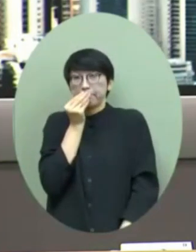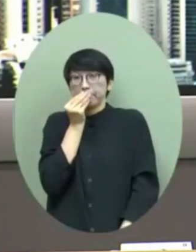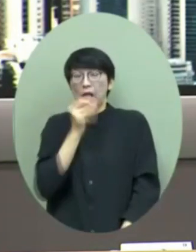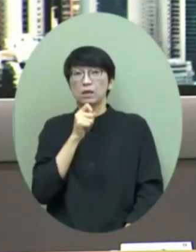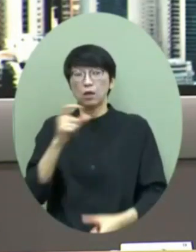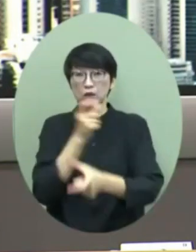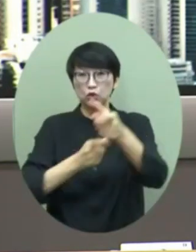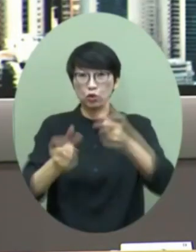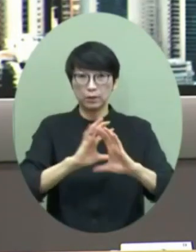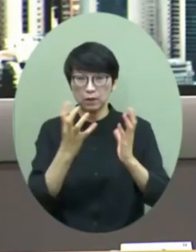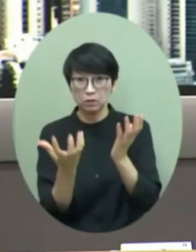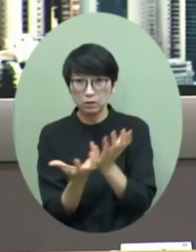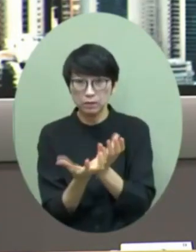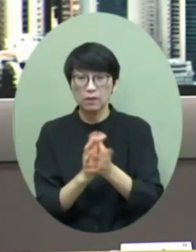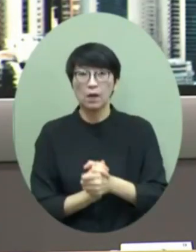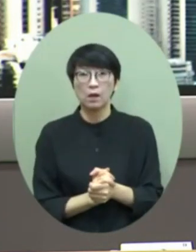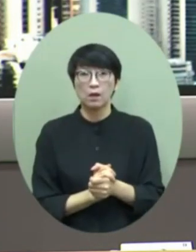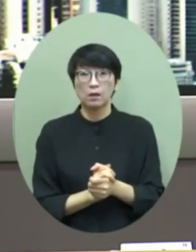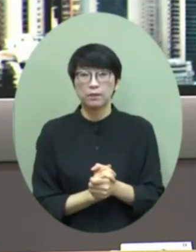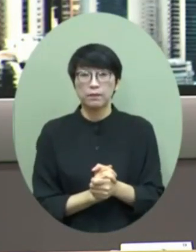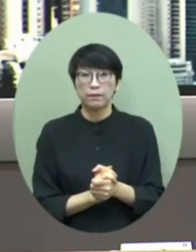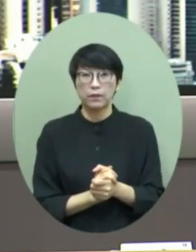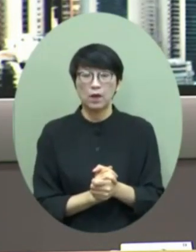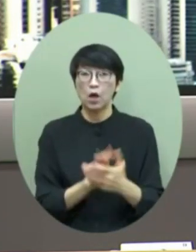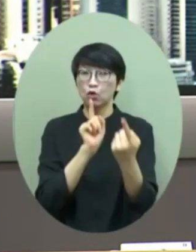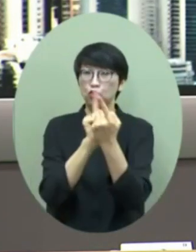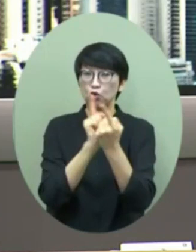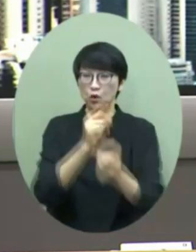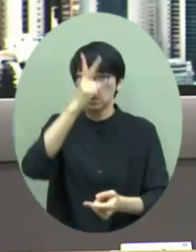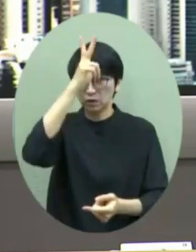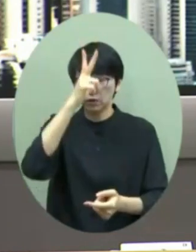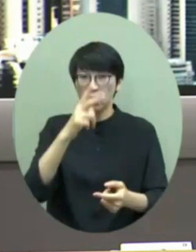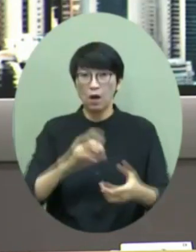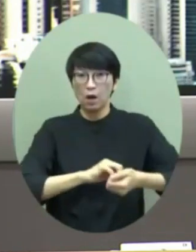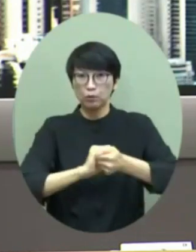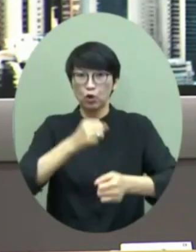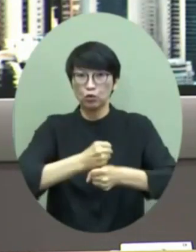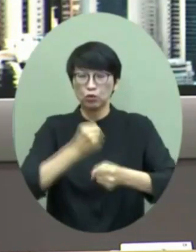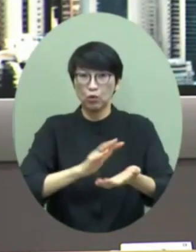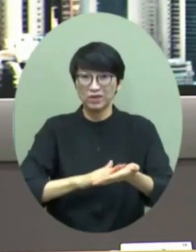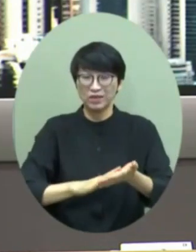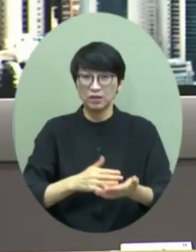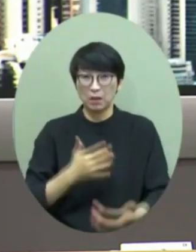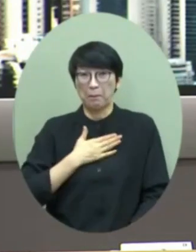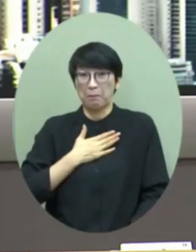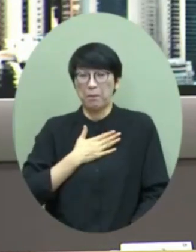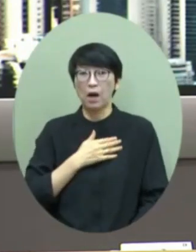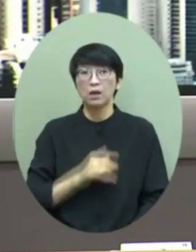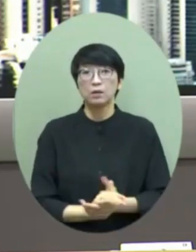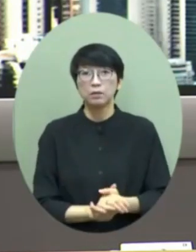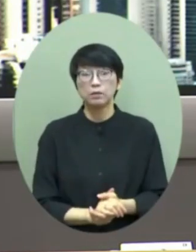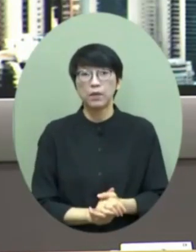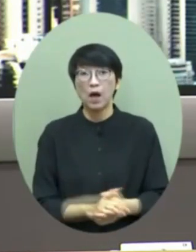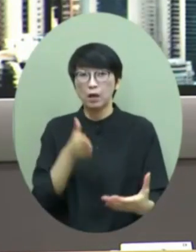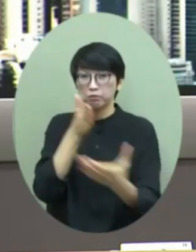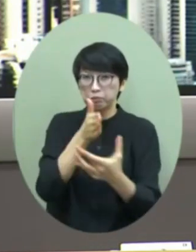friends around you dare not speak up or speak their mind, and there are businesses there who dare not to work with the